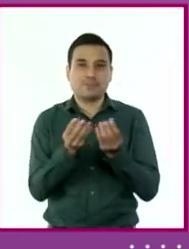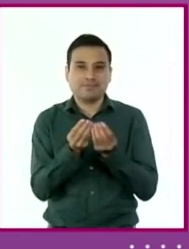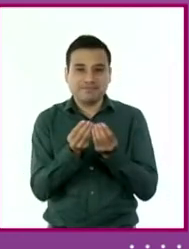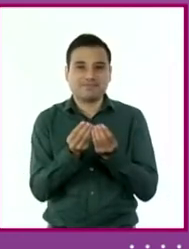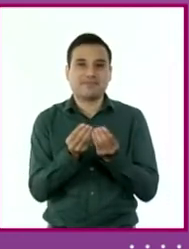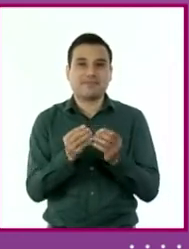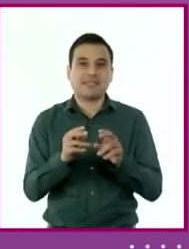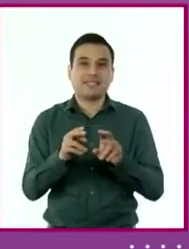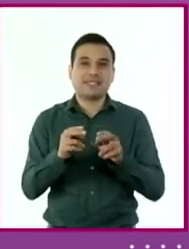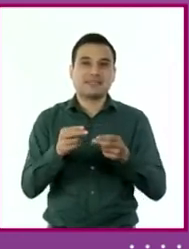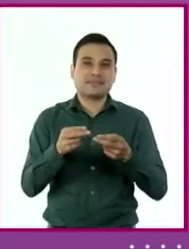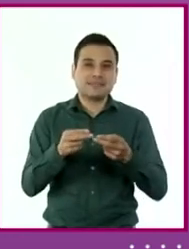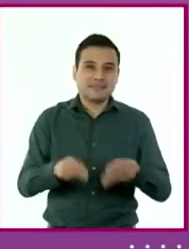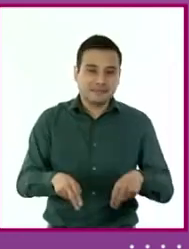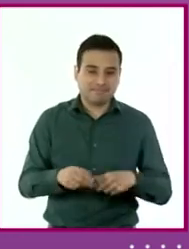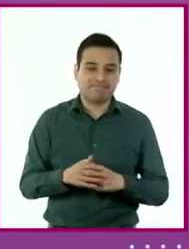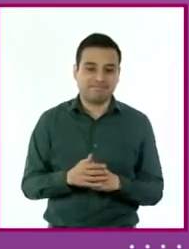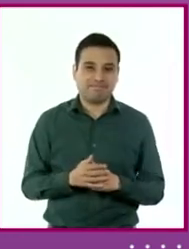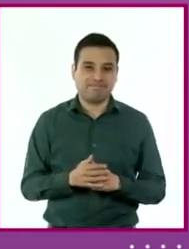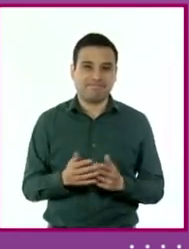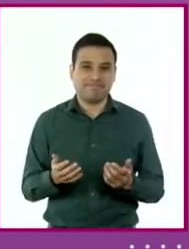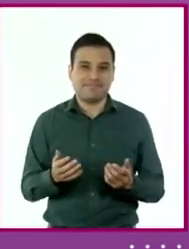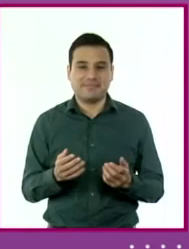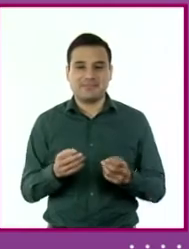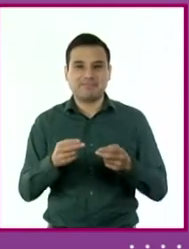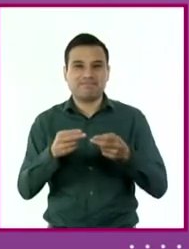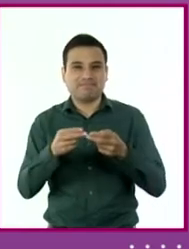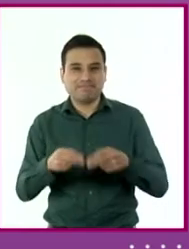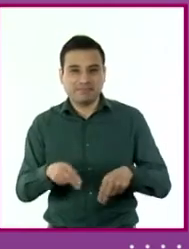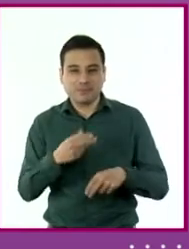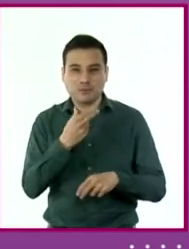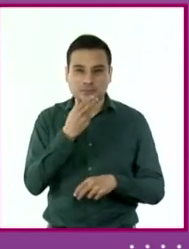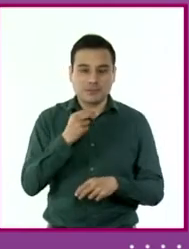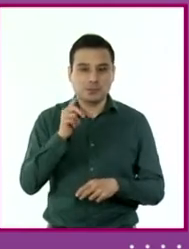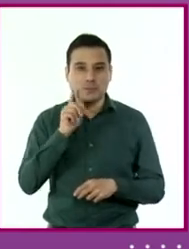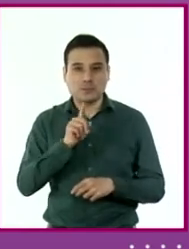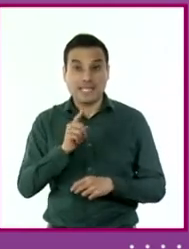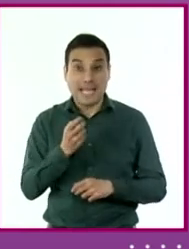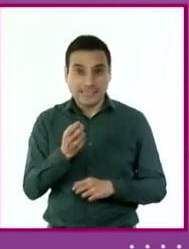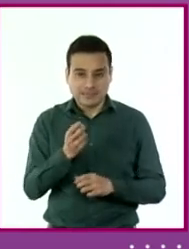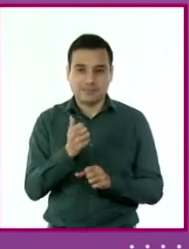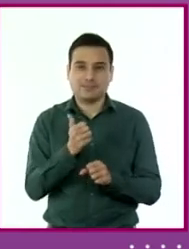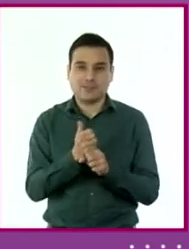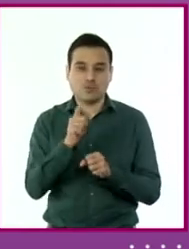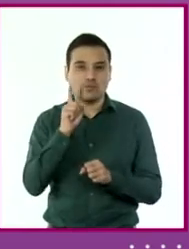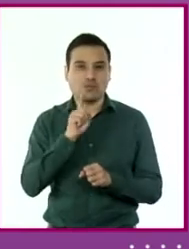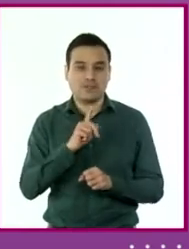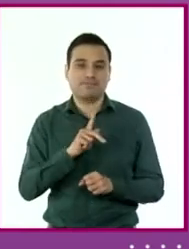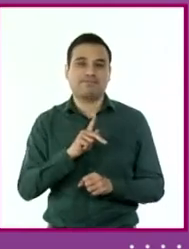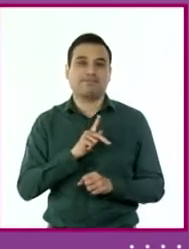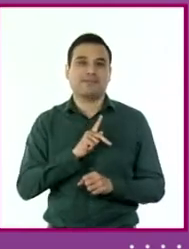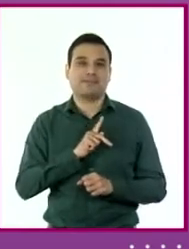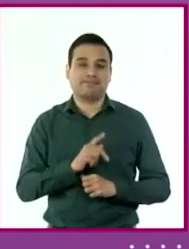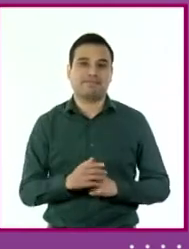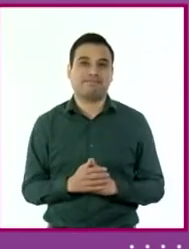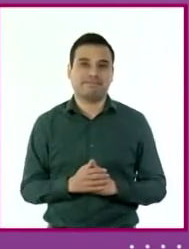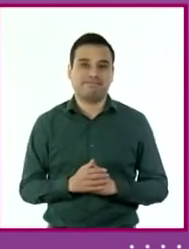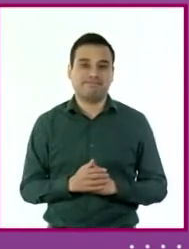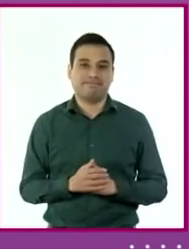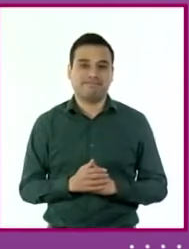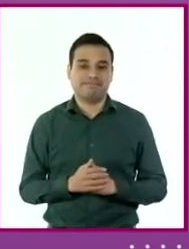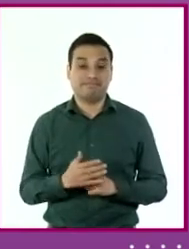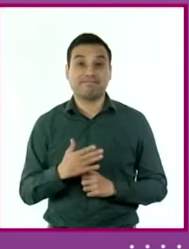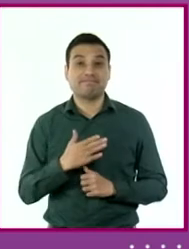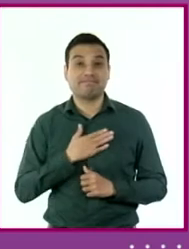and her nephew Marcelo. And finally, this is my grandmother, Doña Eulalia, and my